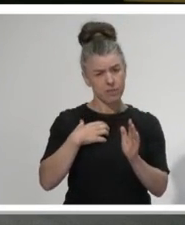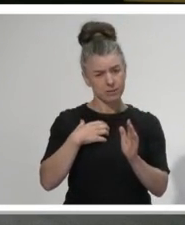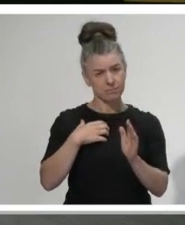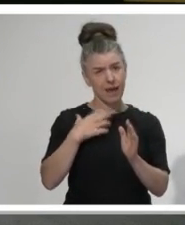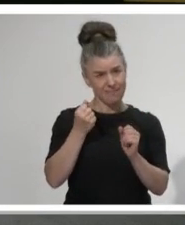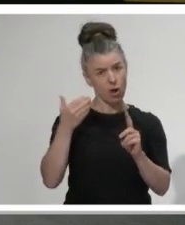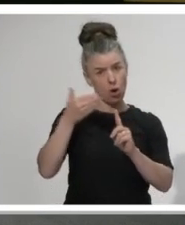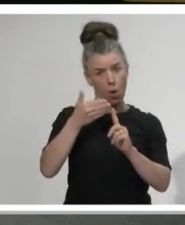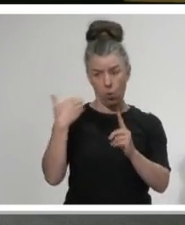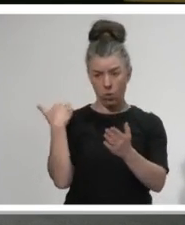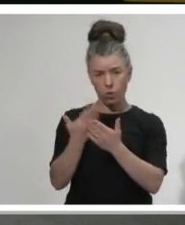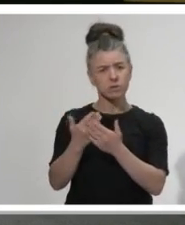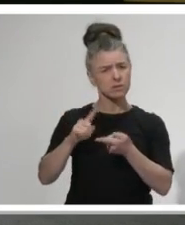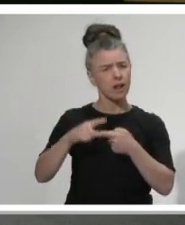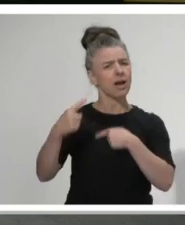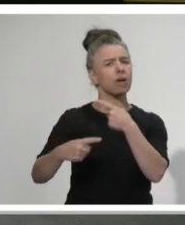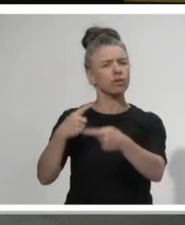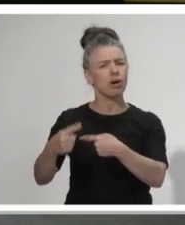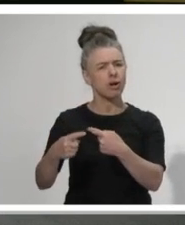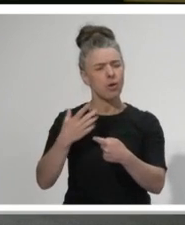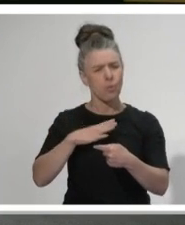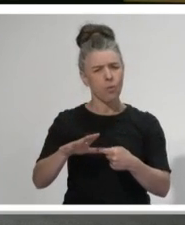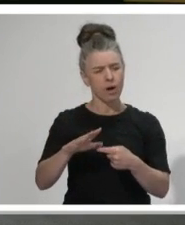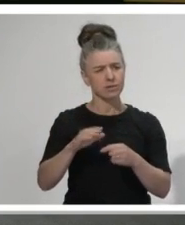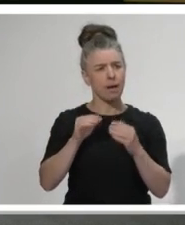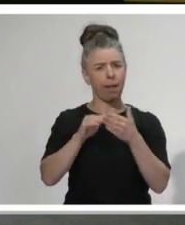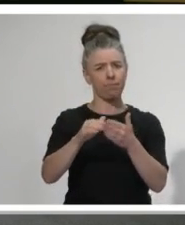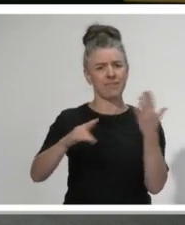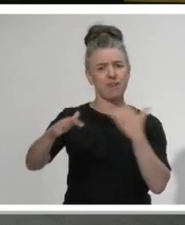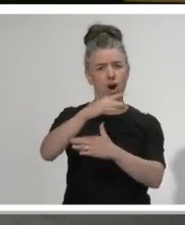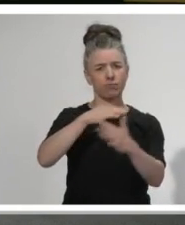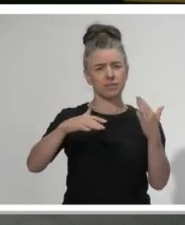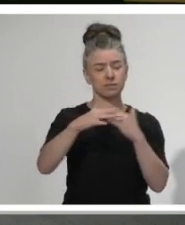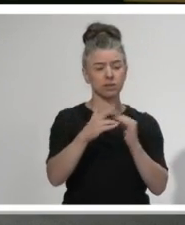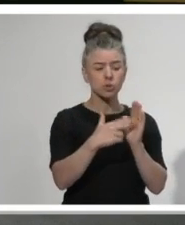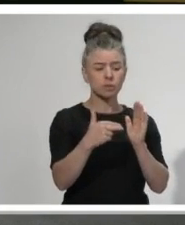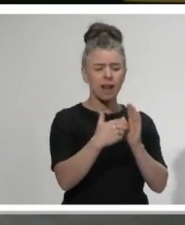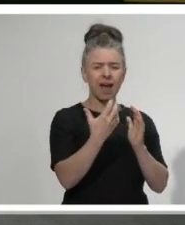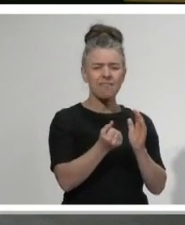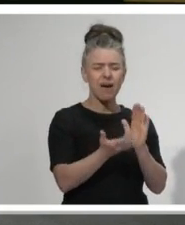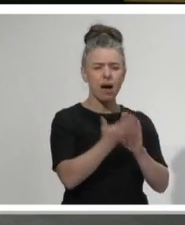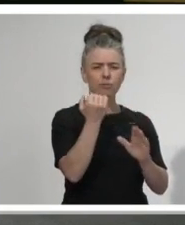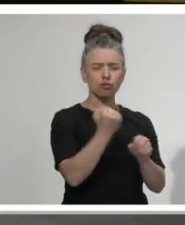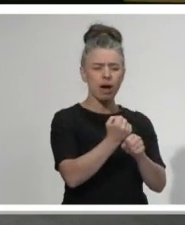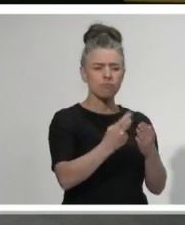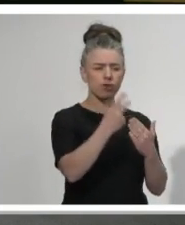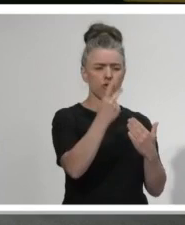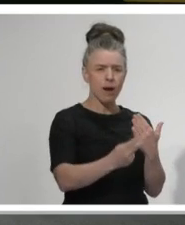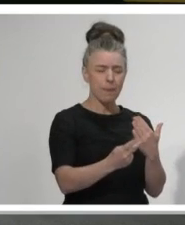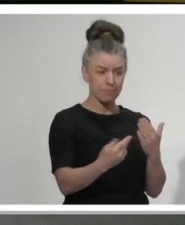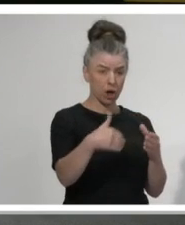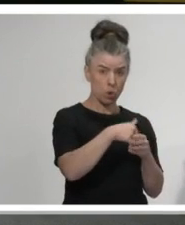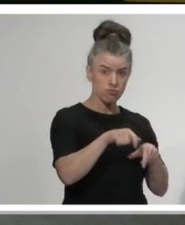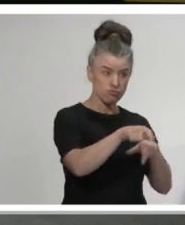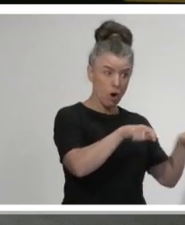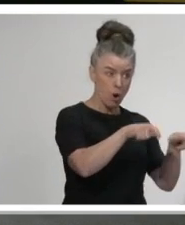had from the beginning. And we showed that with our New Zealand Upgrade program, which had a mixture of projects that, yes, did include some roading projects, but it